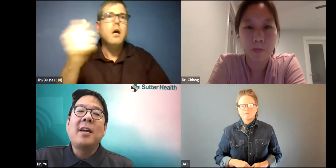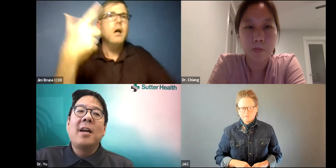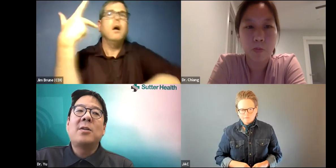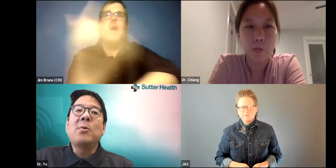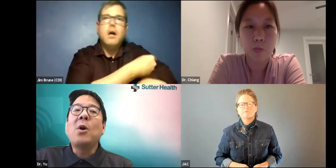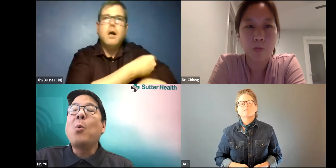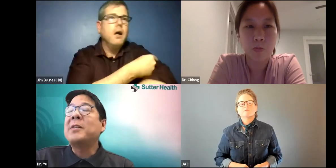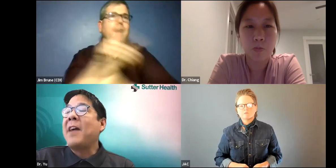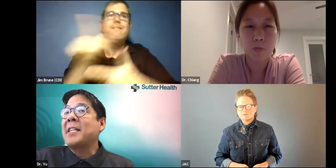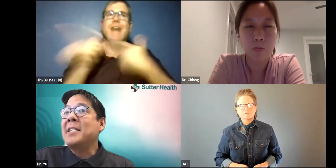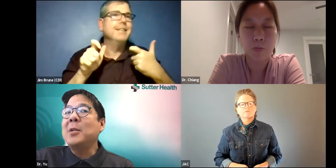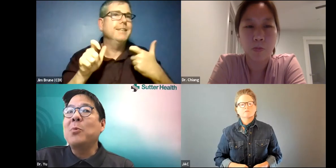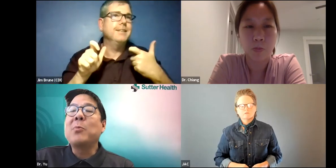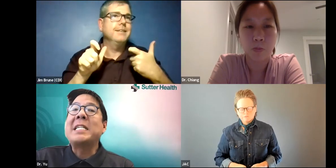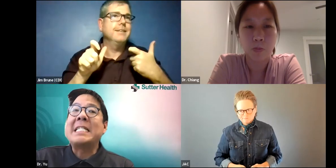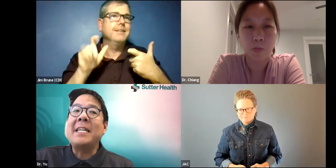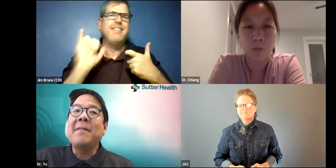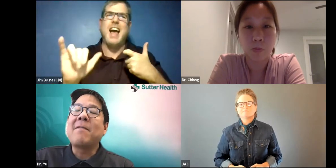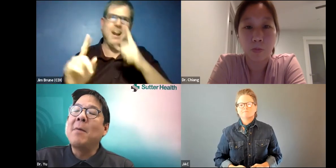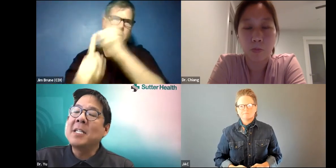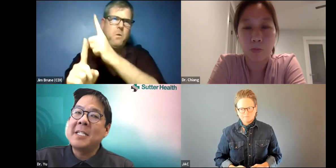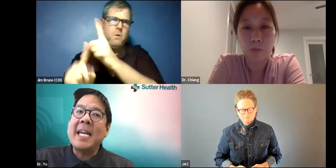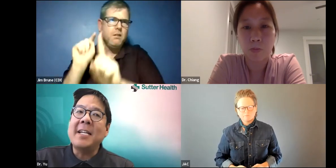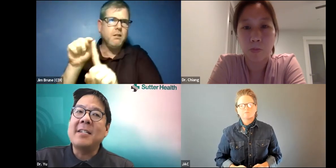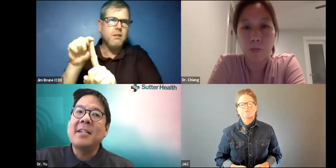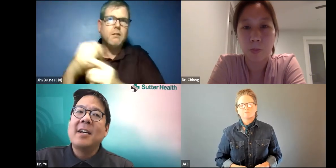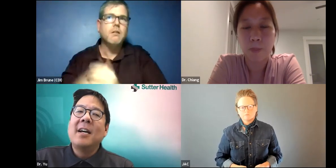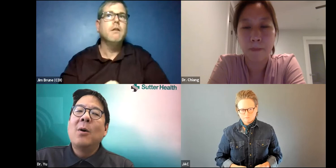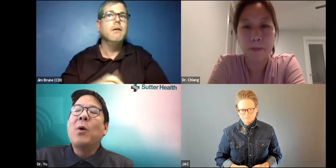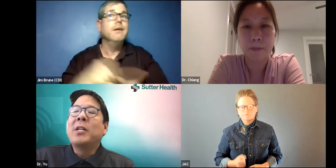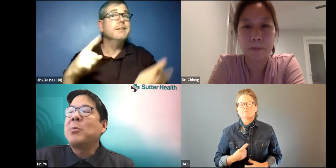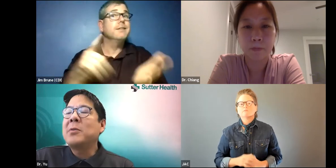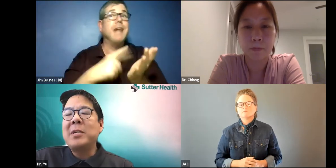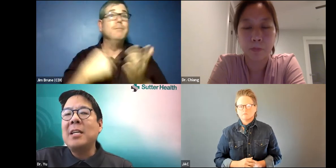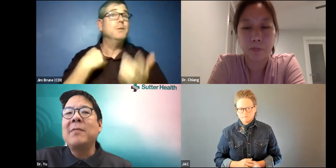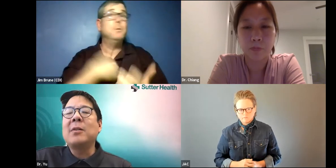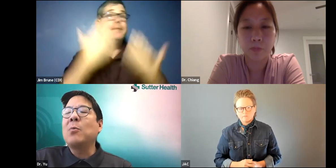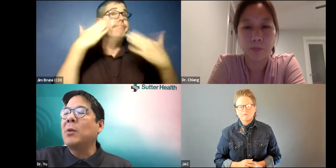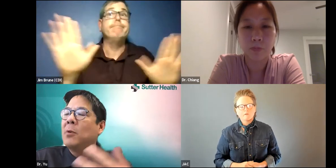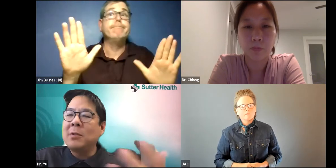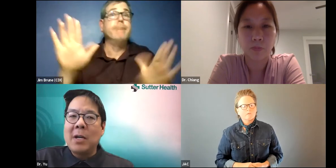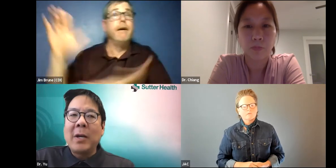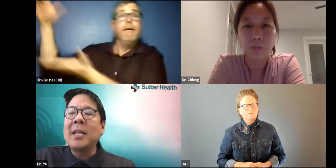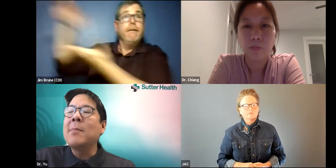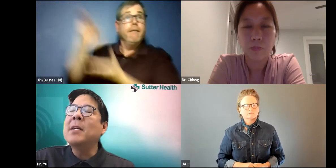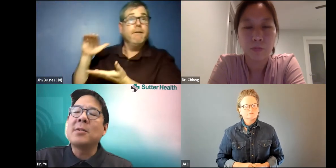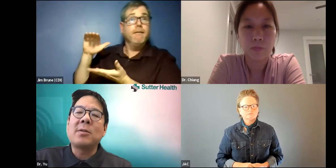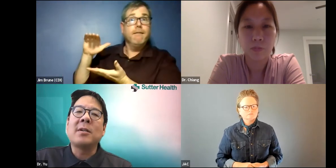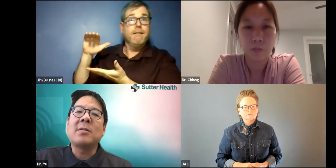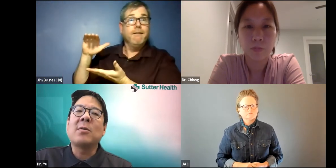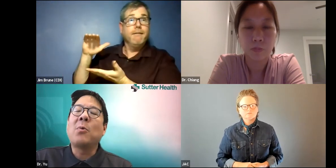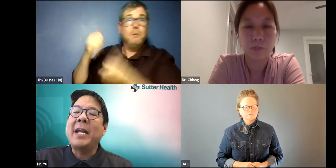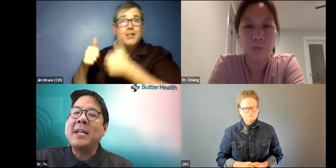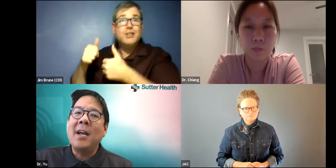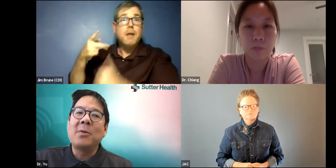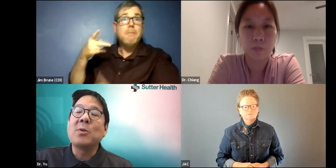we don't know which vaccine we receive from the state. Once we receive it, we will directly administer it.